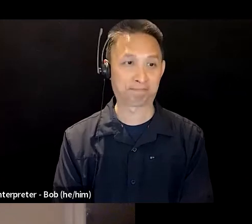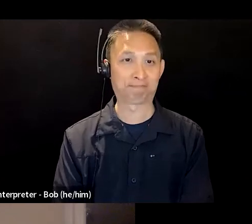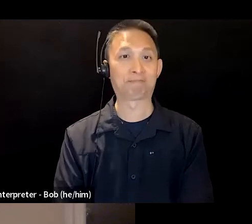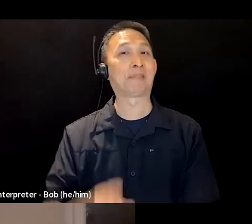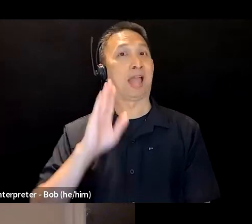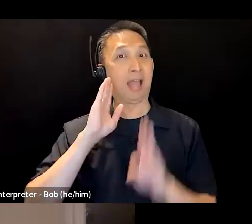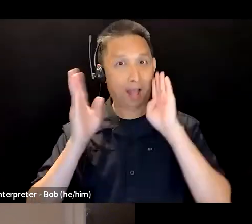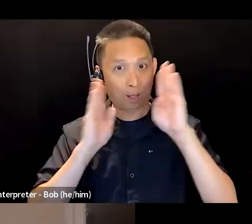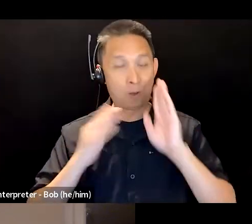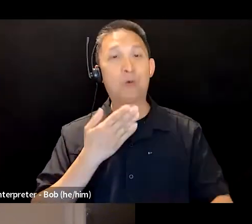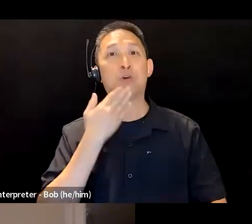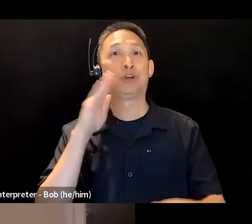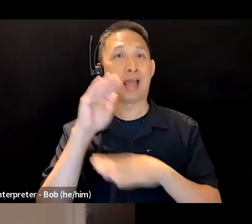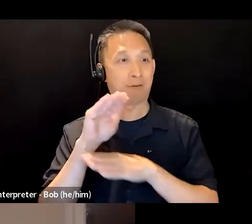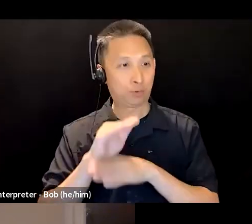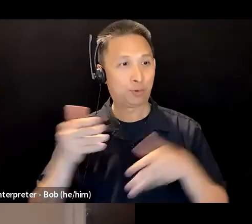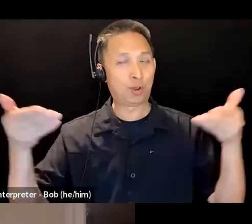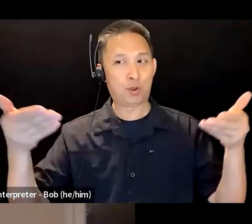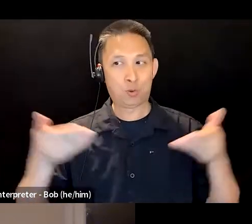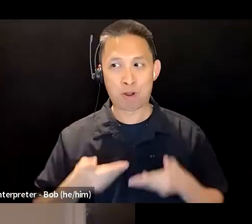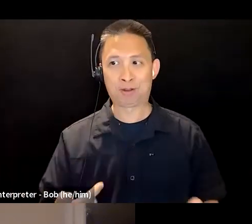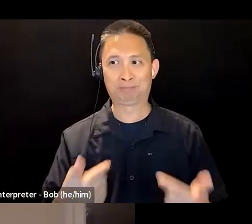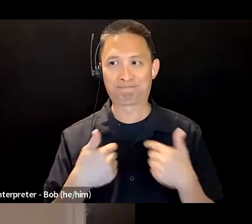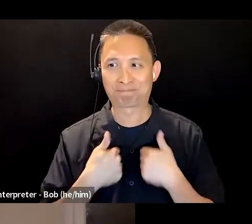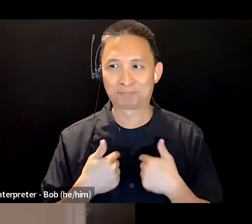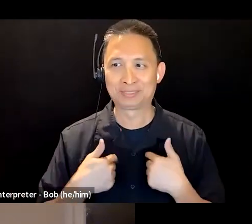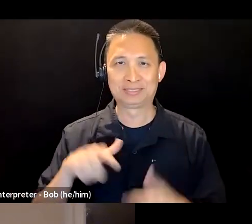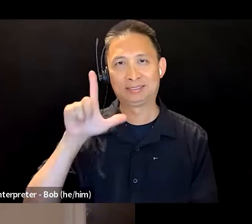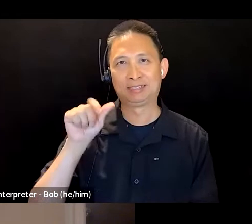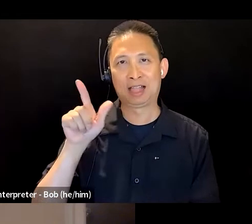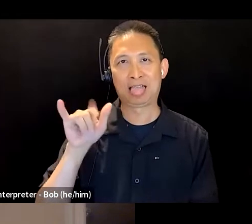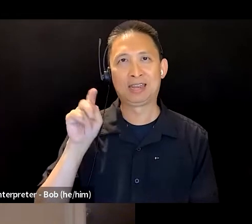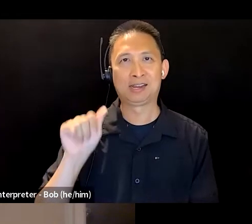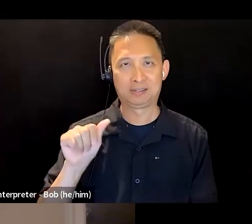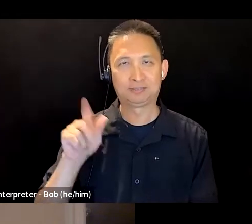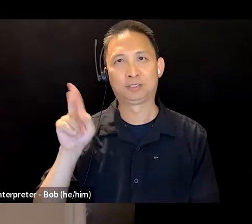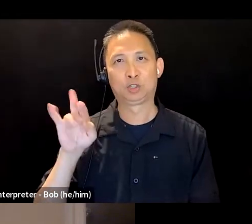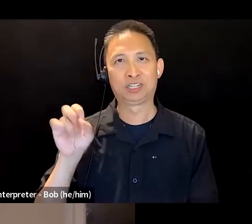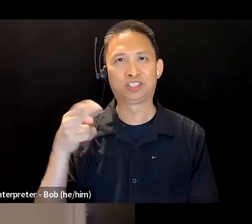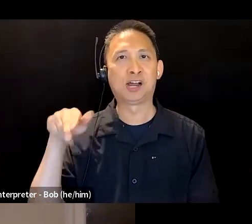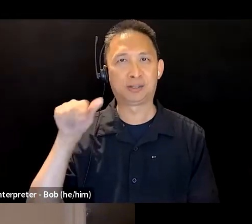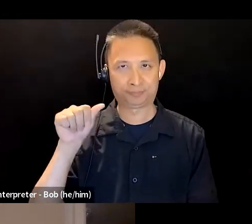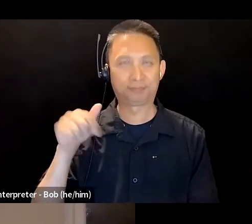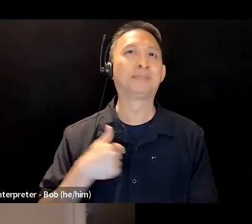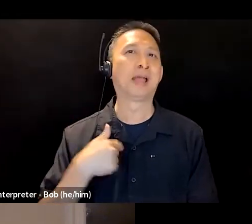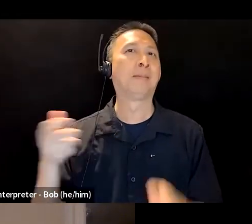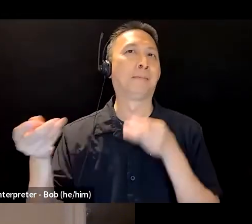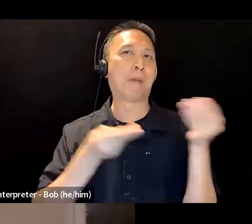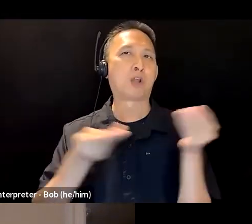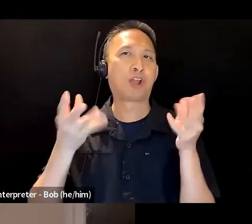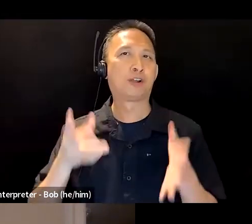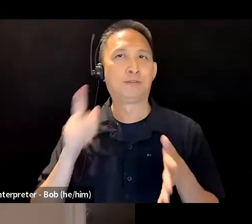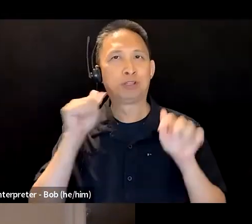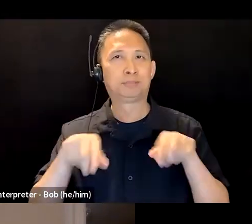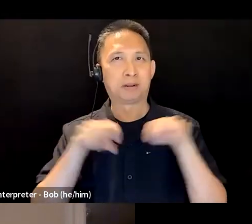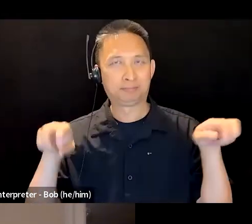Hello, good afternoon. I'm Lalita Krishna, and I'm the moderator for this panel on navigating public media.